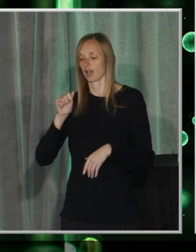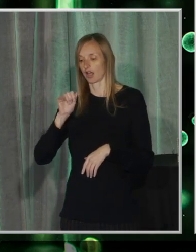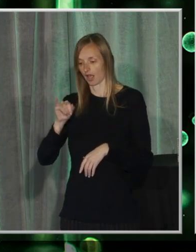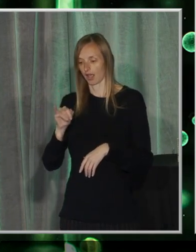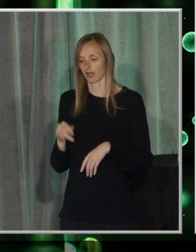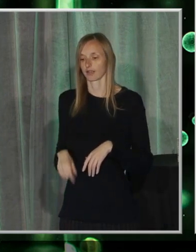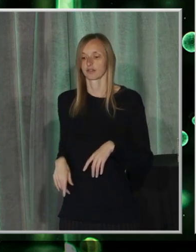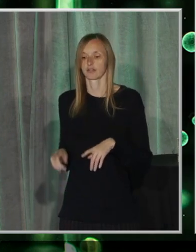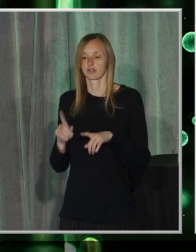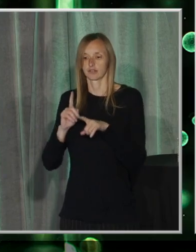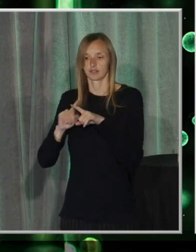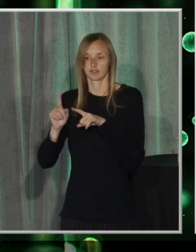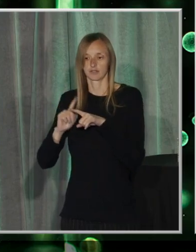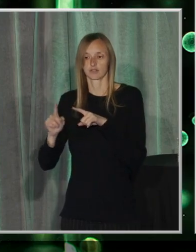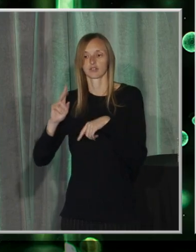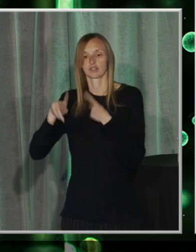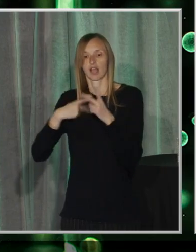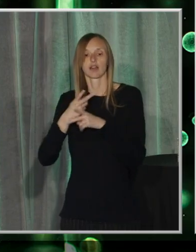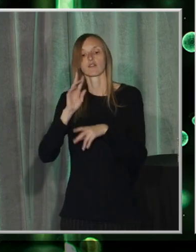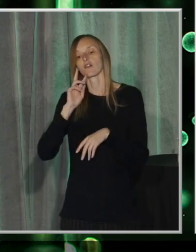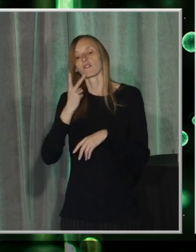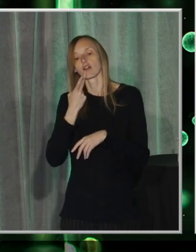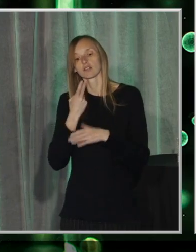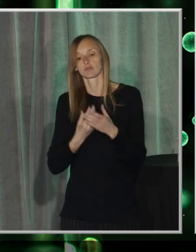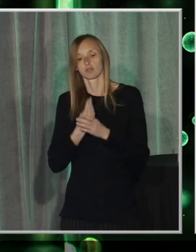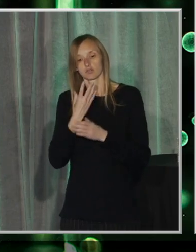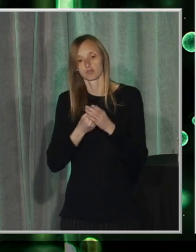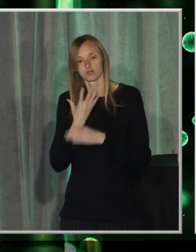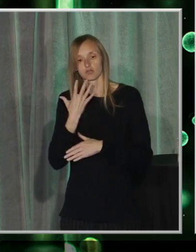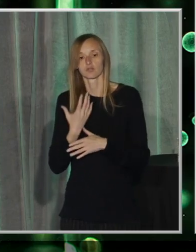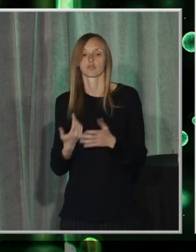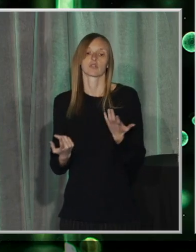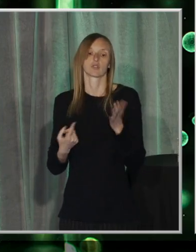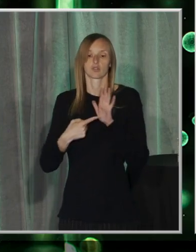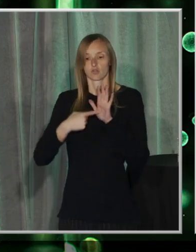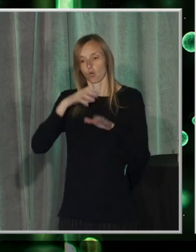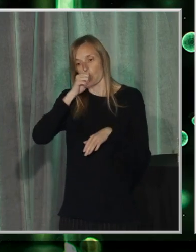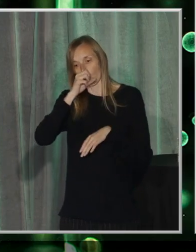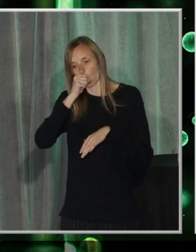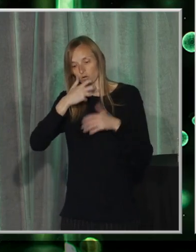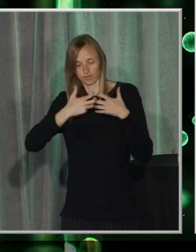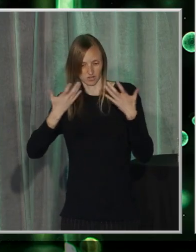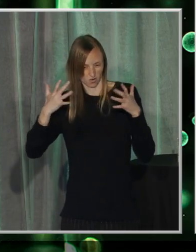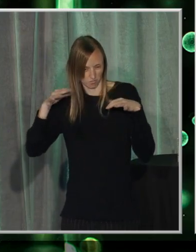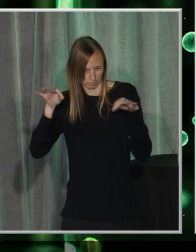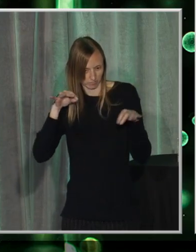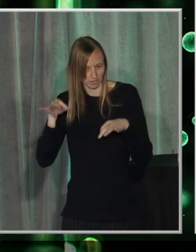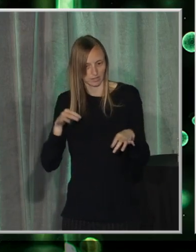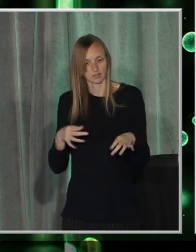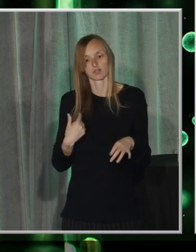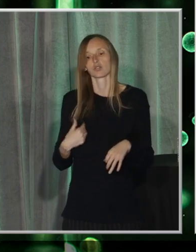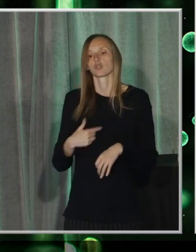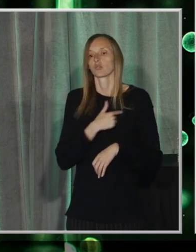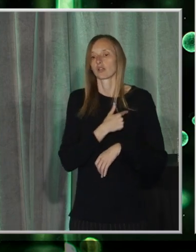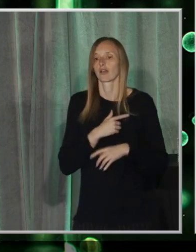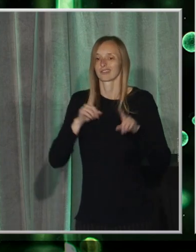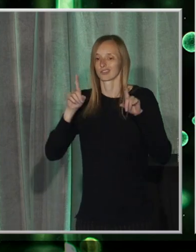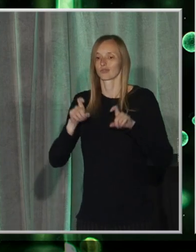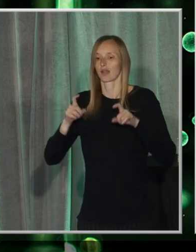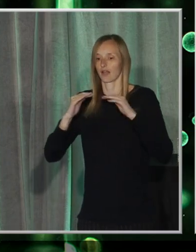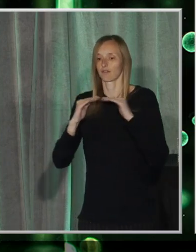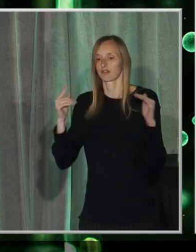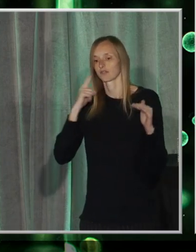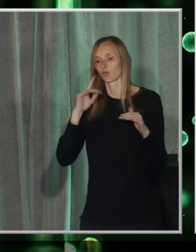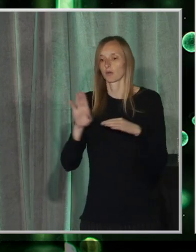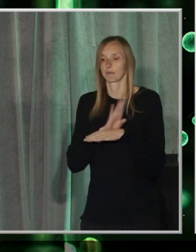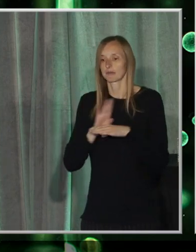mix of different vegetable crops, and also the orange factory that I mentioned. So yeah, we are in the trial phase for business